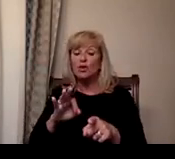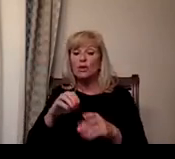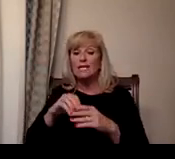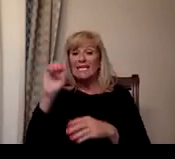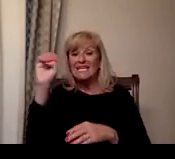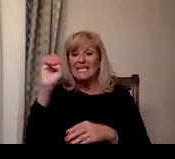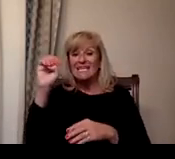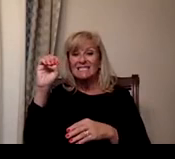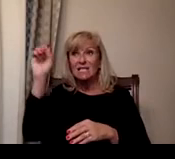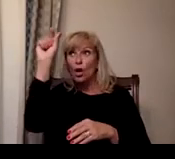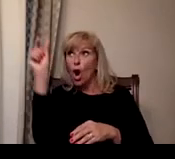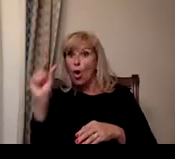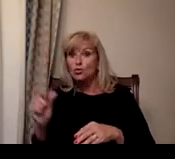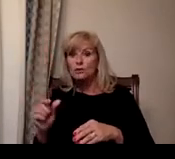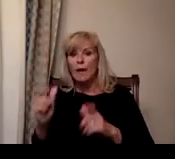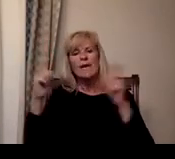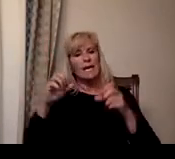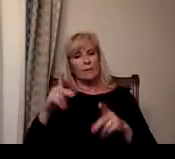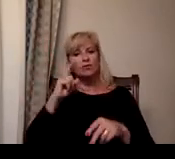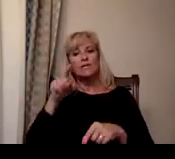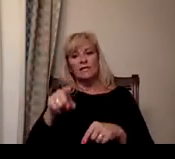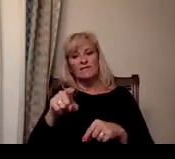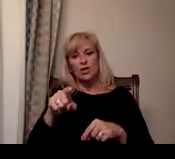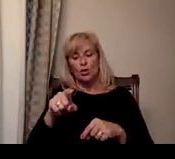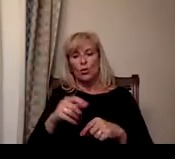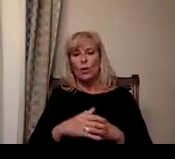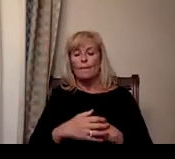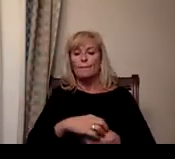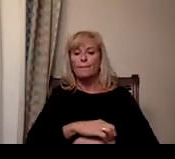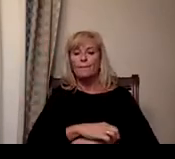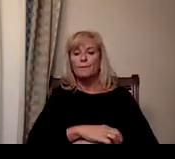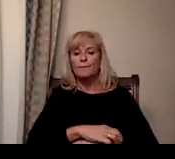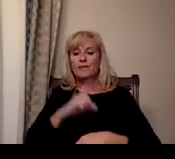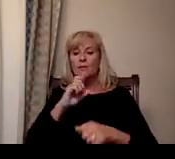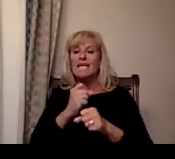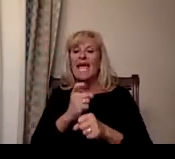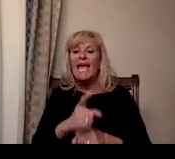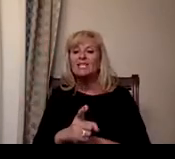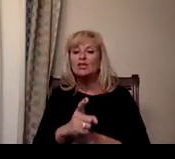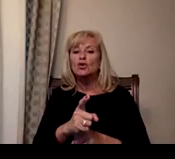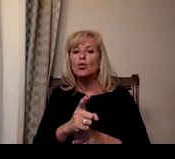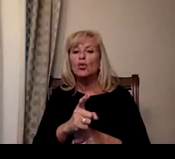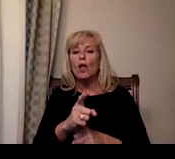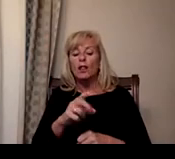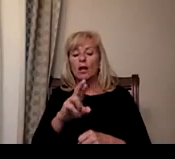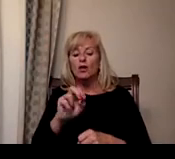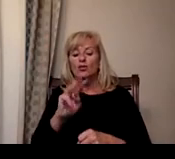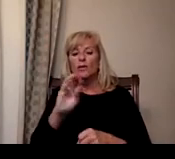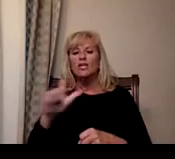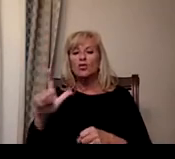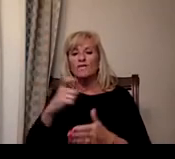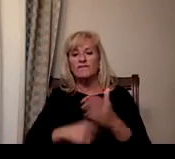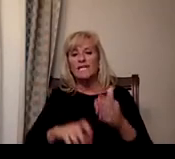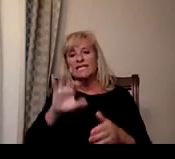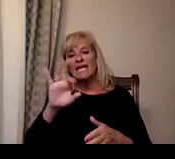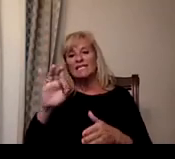here, there is a huge opportunity for you. There's only an annual renewal fee, and that's